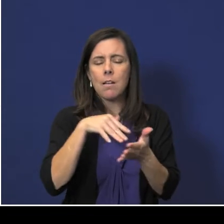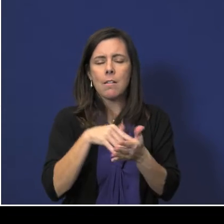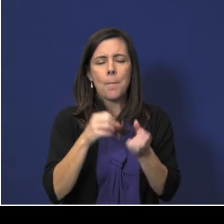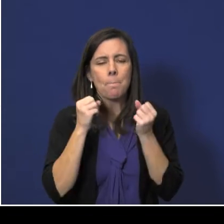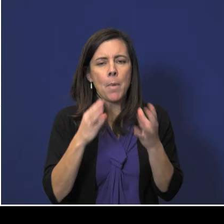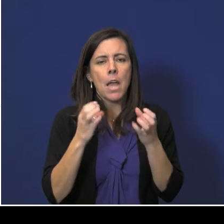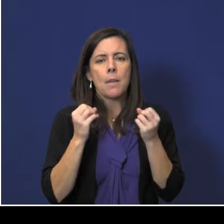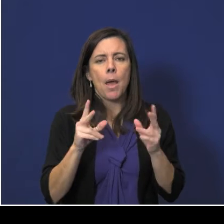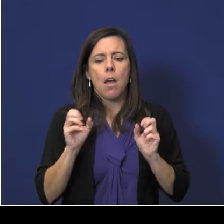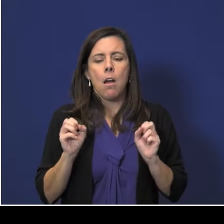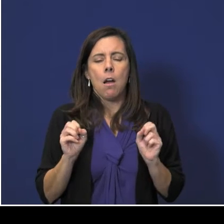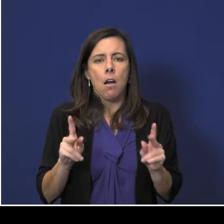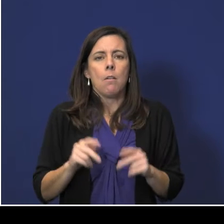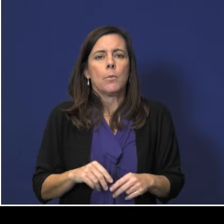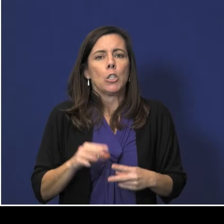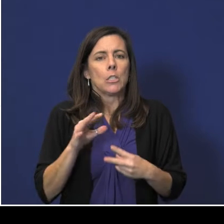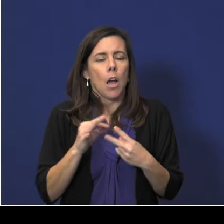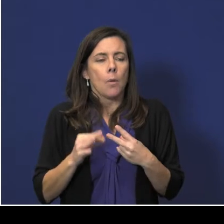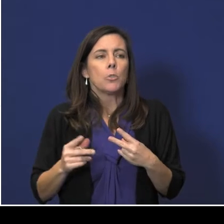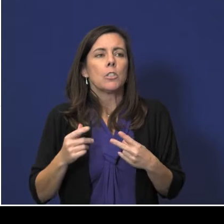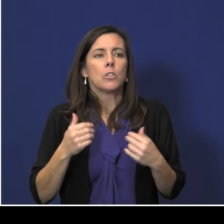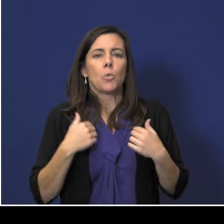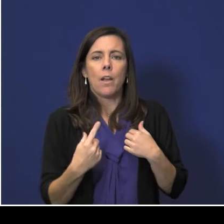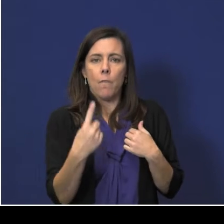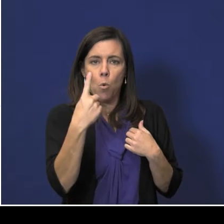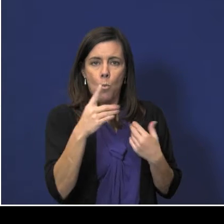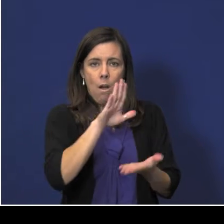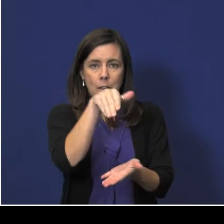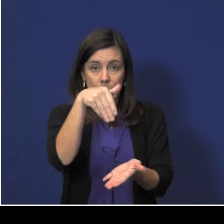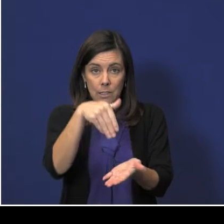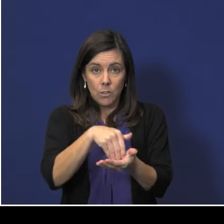options. We've laid this out with one central